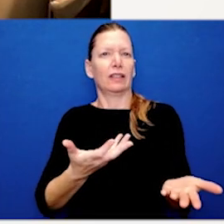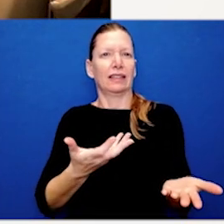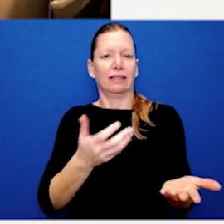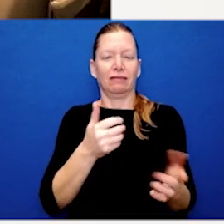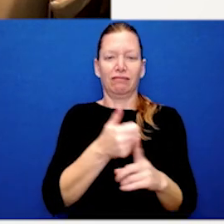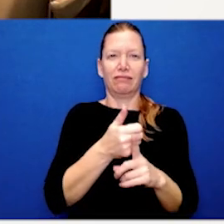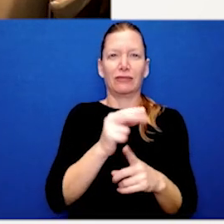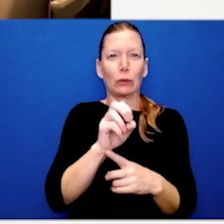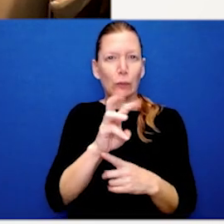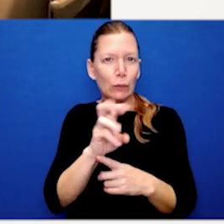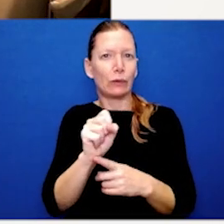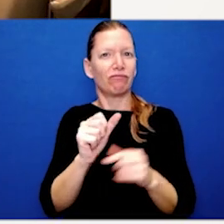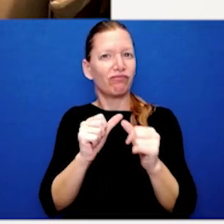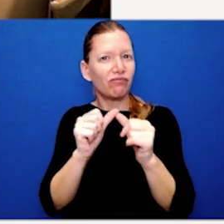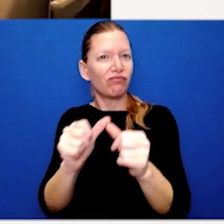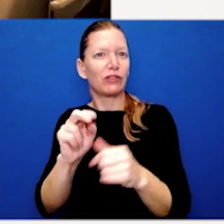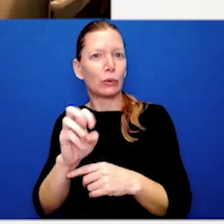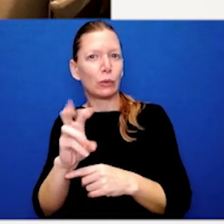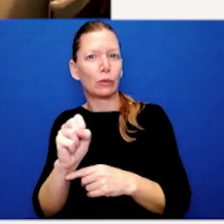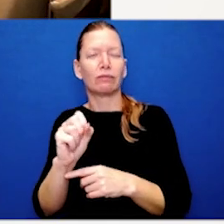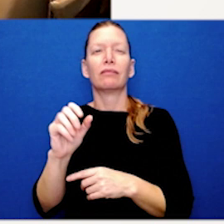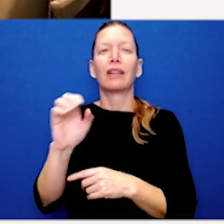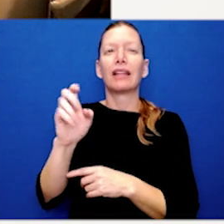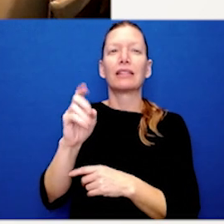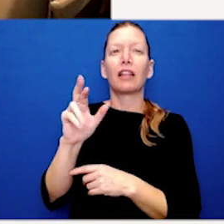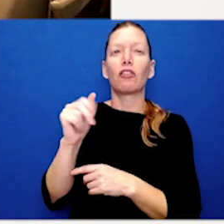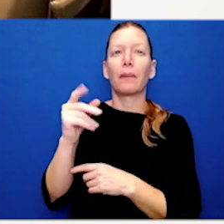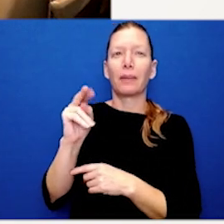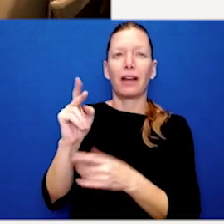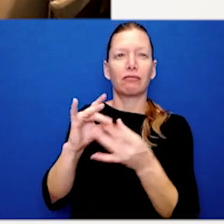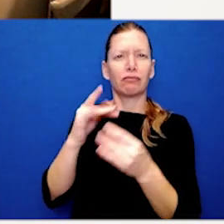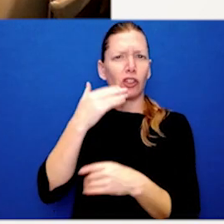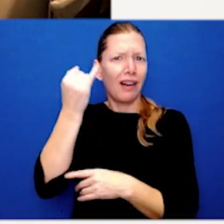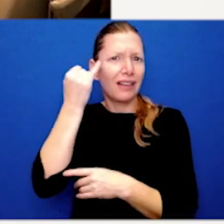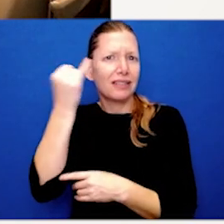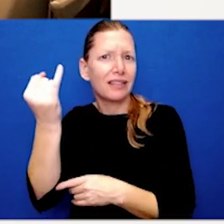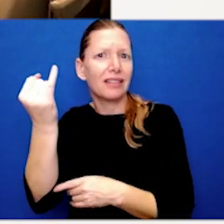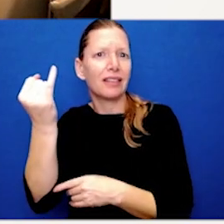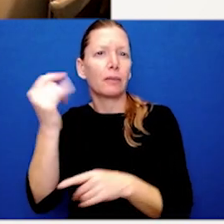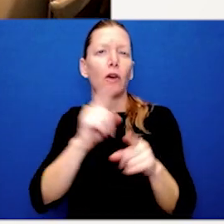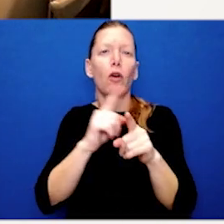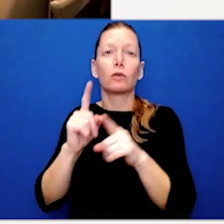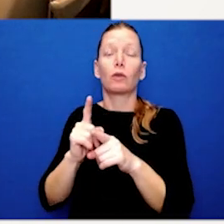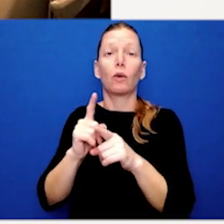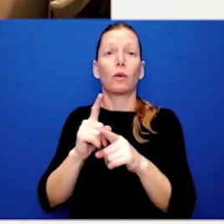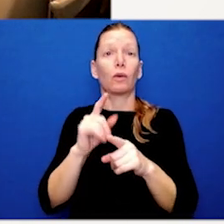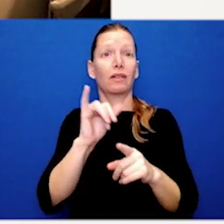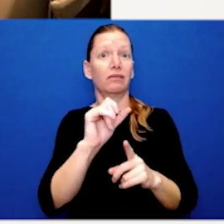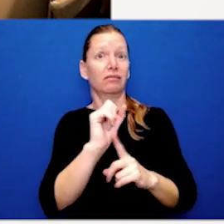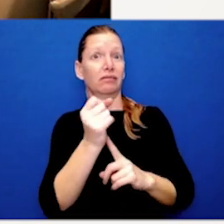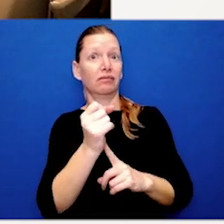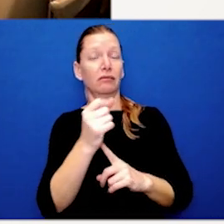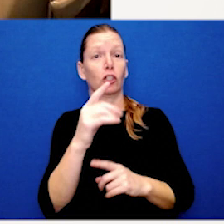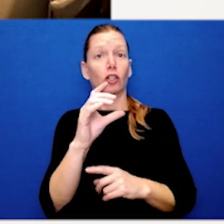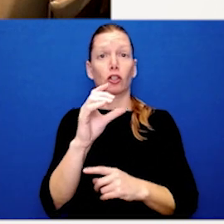poetry is news that stays news, as Ezra Pound once said. Well, yeah, that's a good idea, but it's also the case that